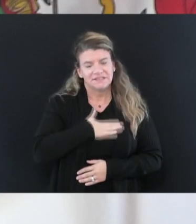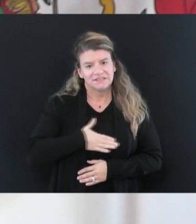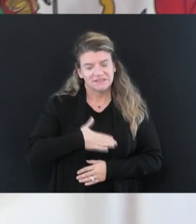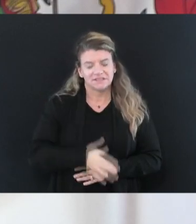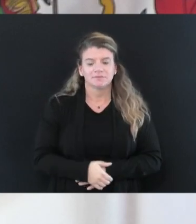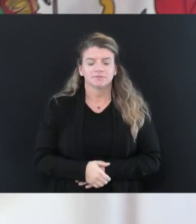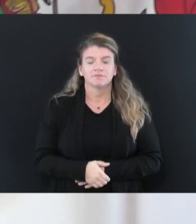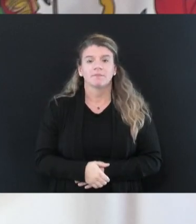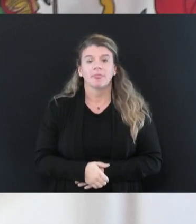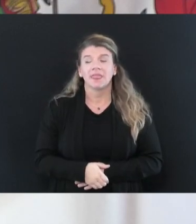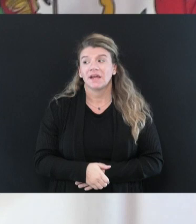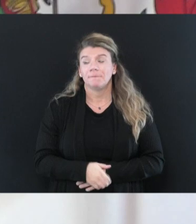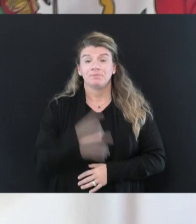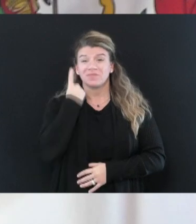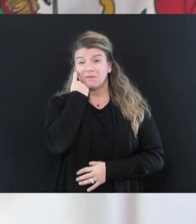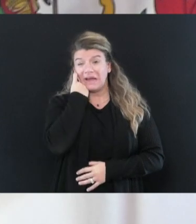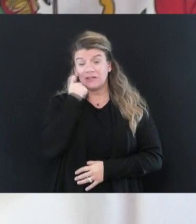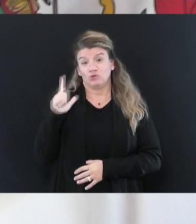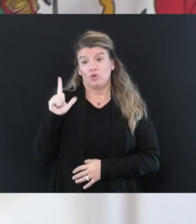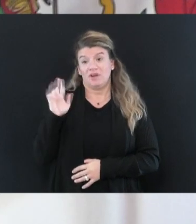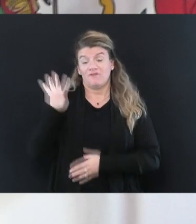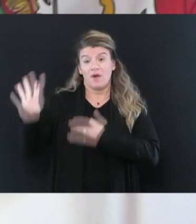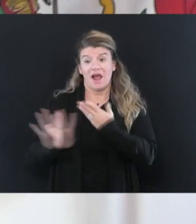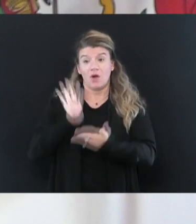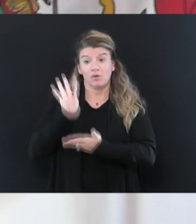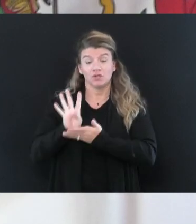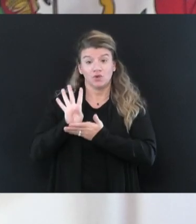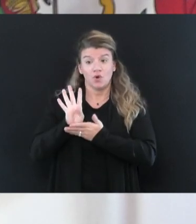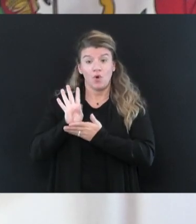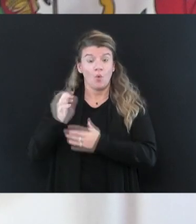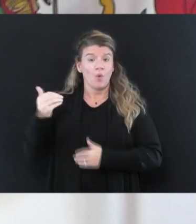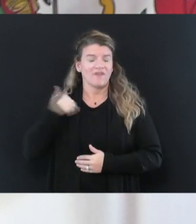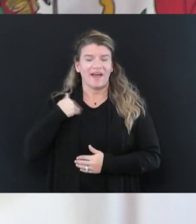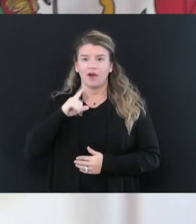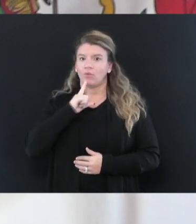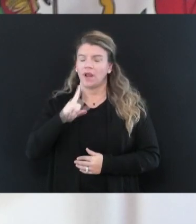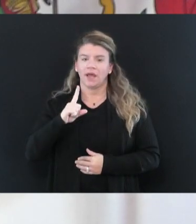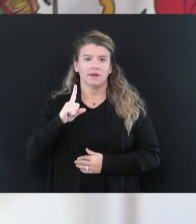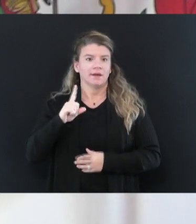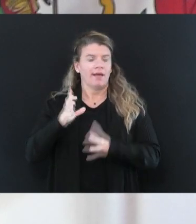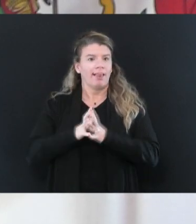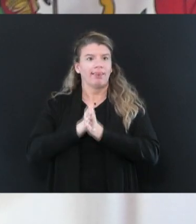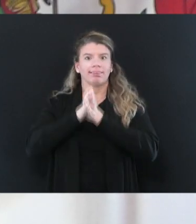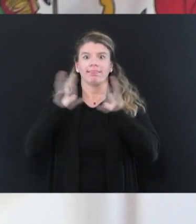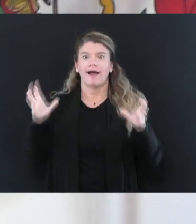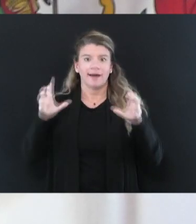Over the last 24 hours, we've had an incredible amount of tests that have come in,